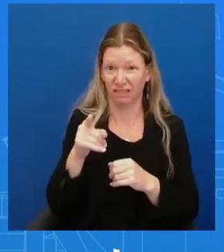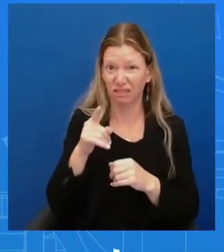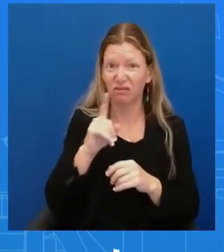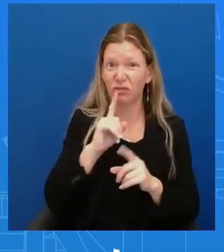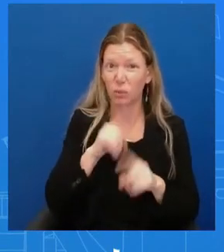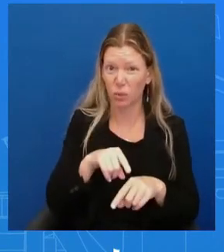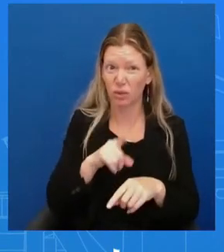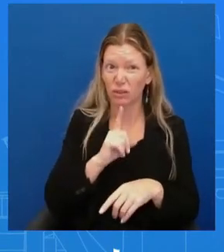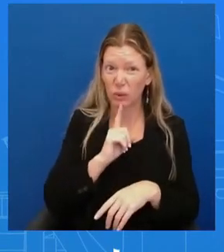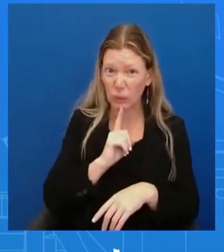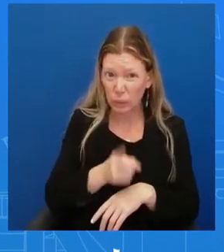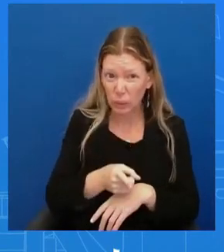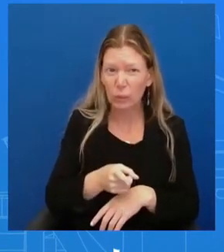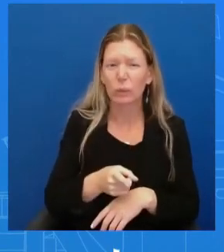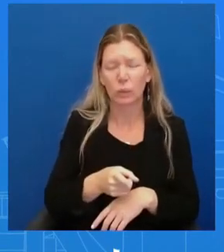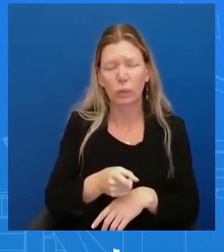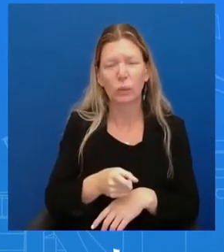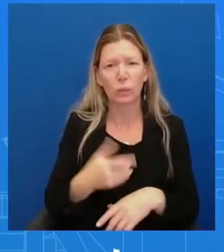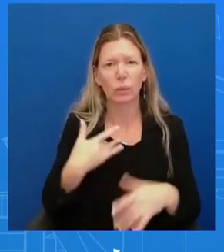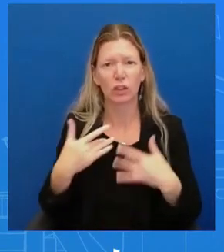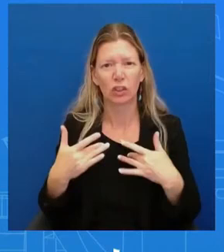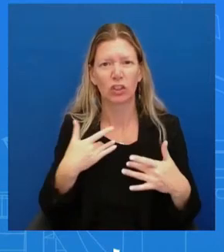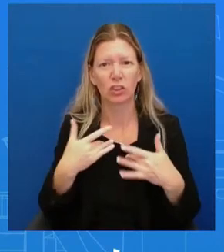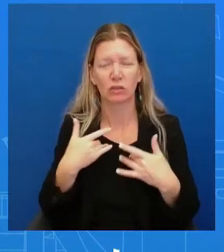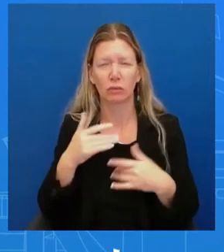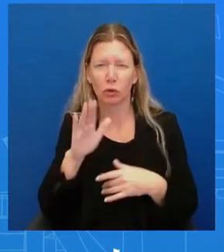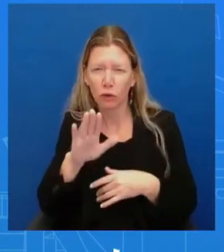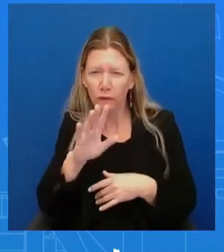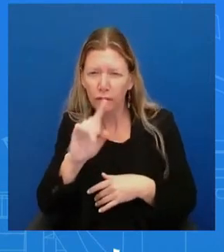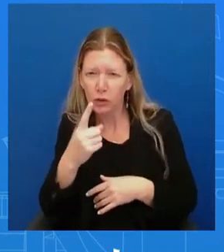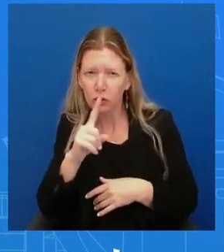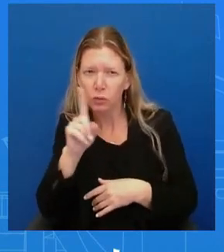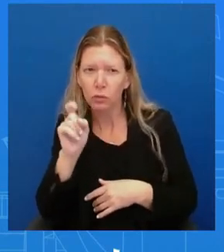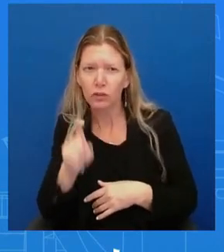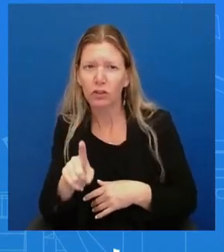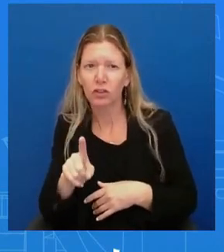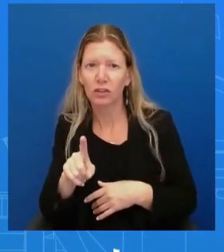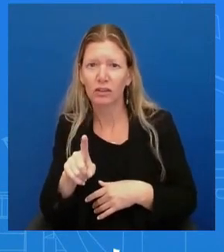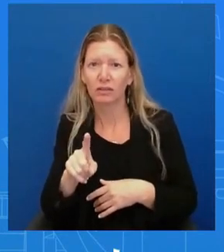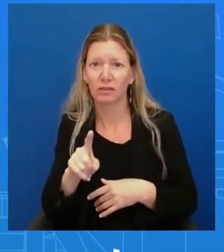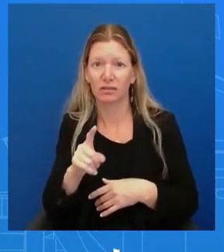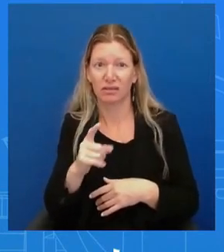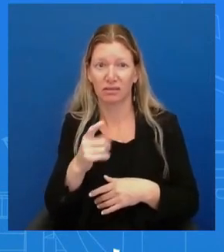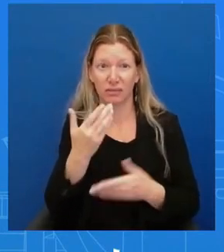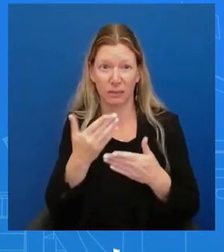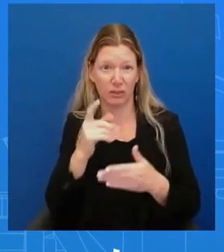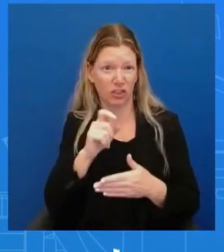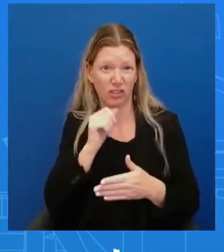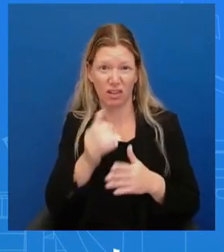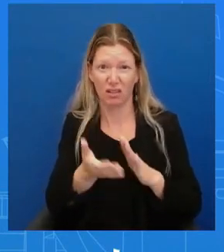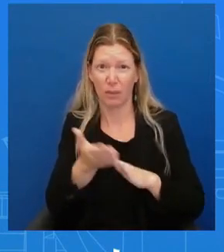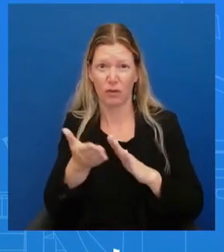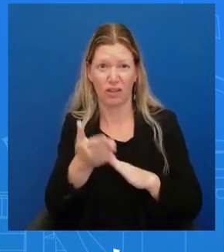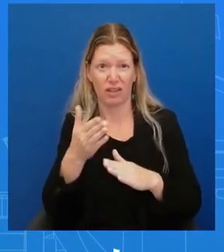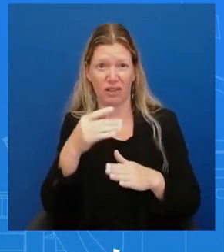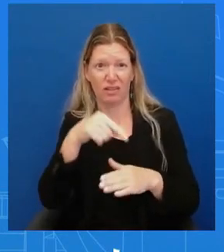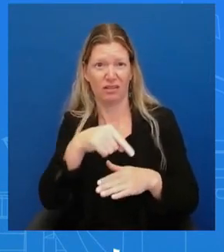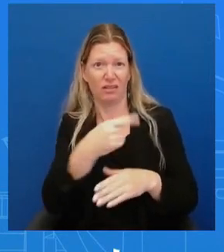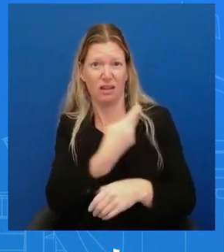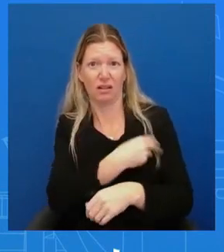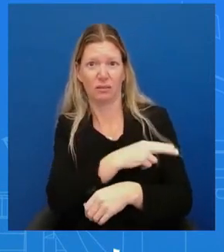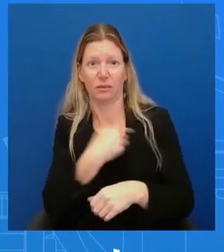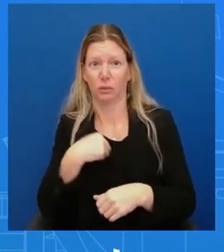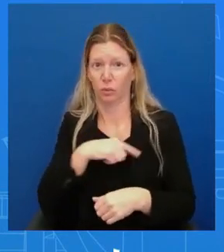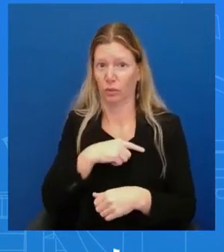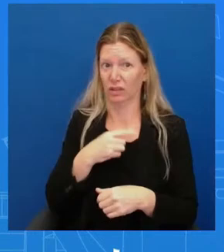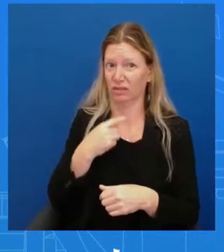out of hospitals. We have said that. We've said that over and over again. And putting civilians at risk. That's what we're seeing. And we are concerned by how